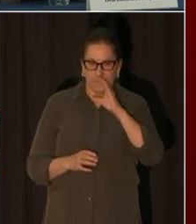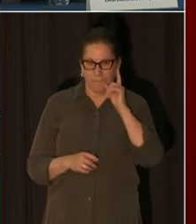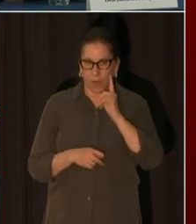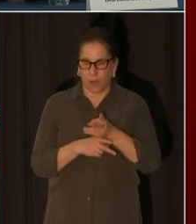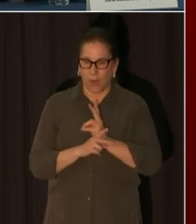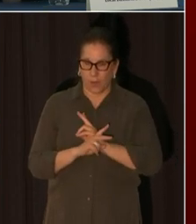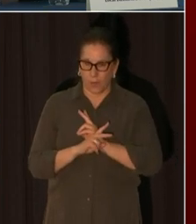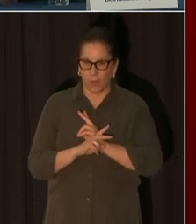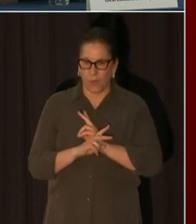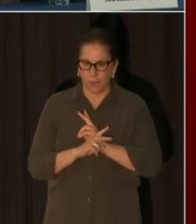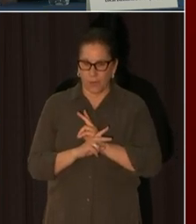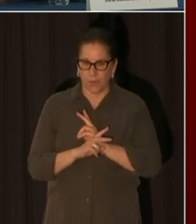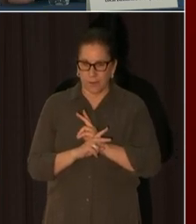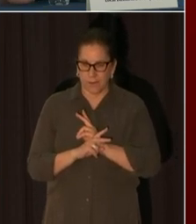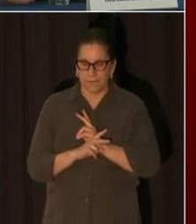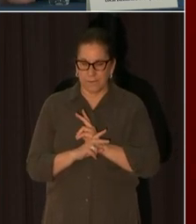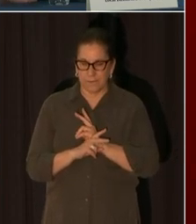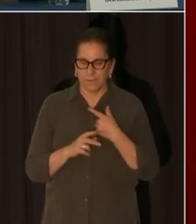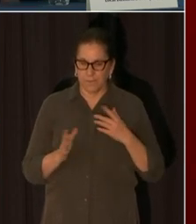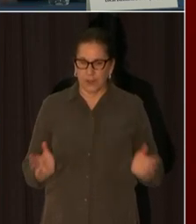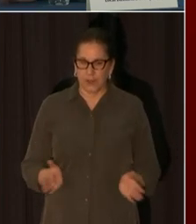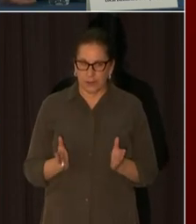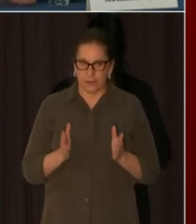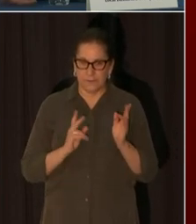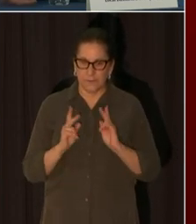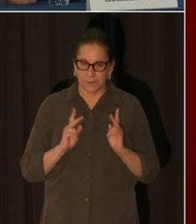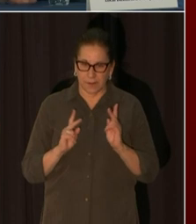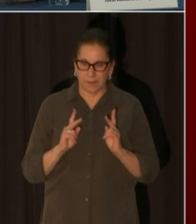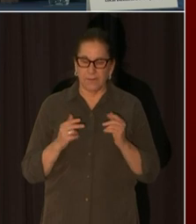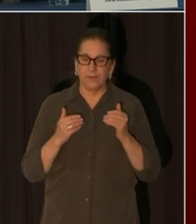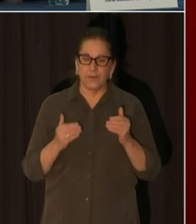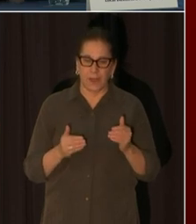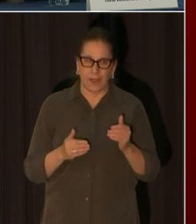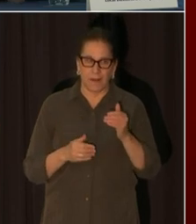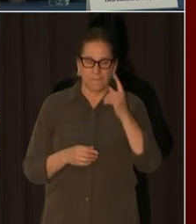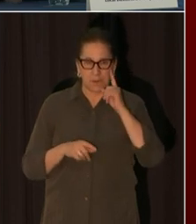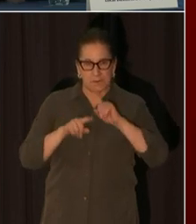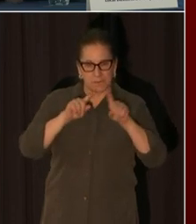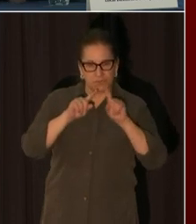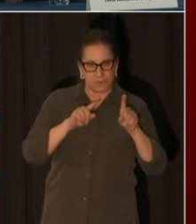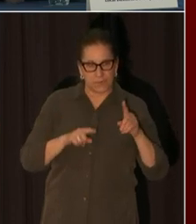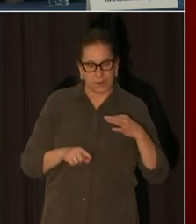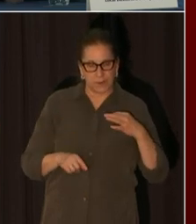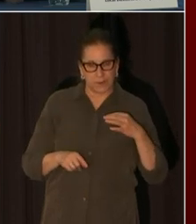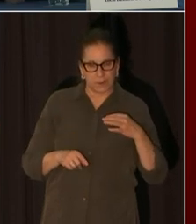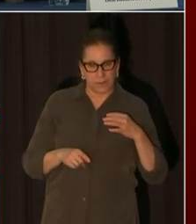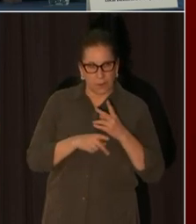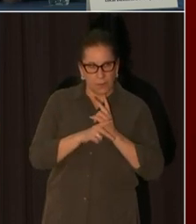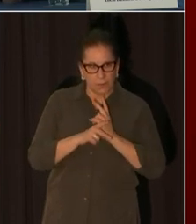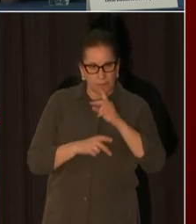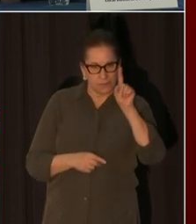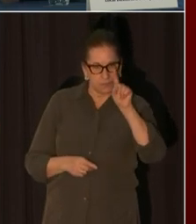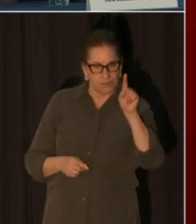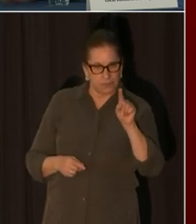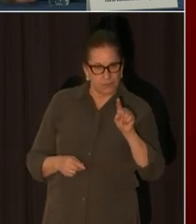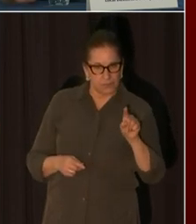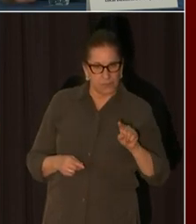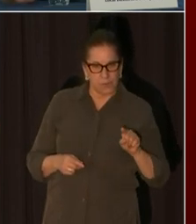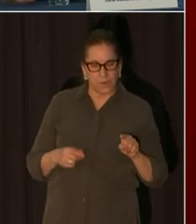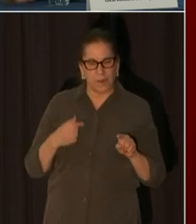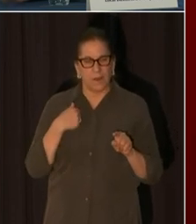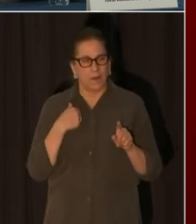And if there are folks that want to learn more about what we are doing at Department of Employment Services, I encourage everyone to go